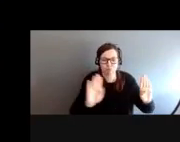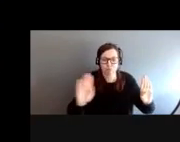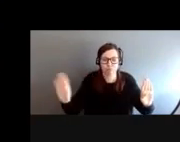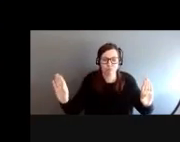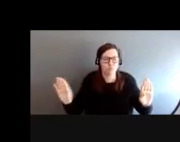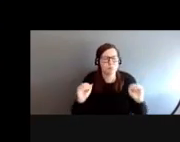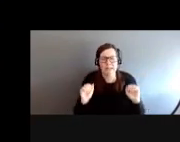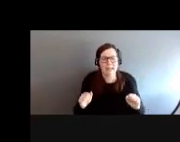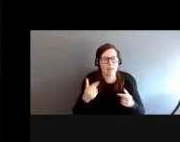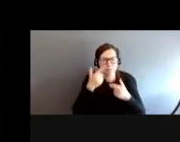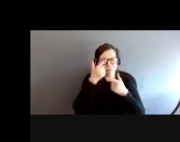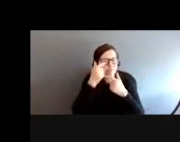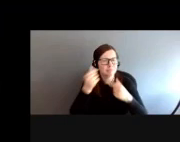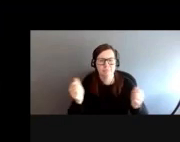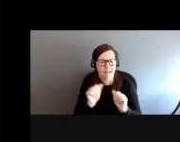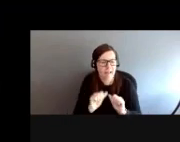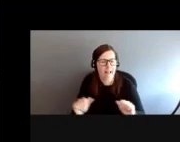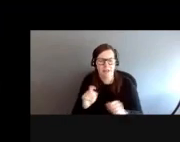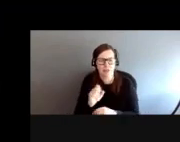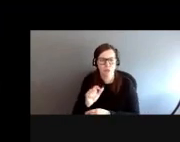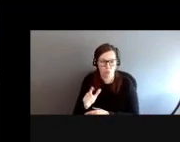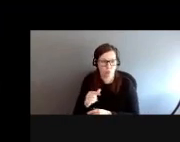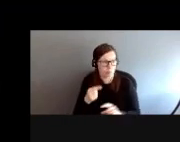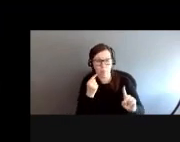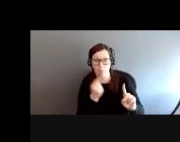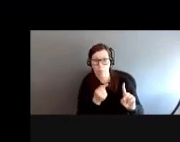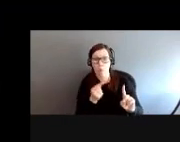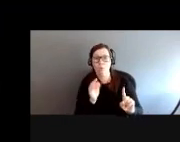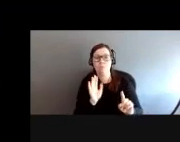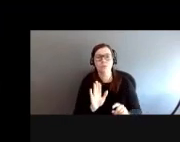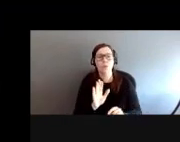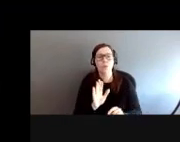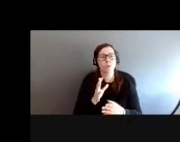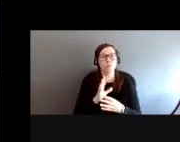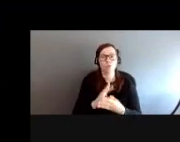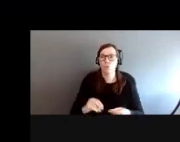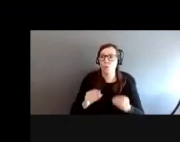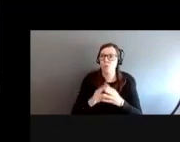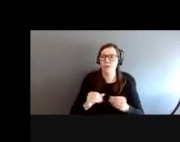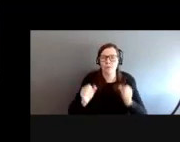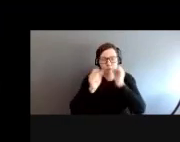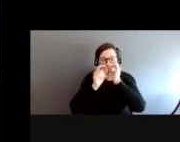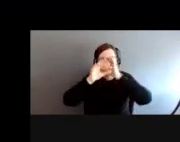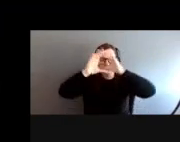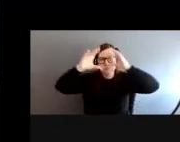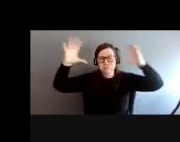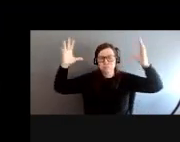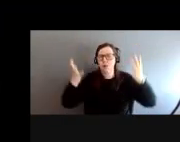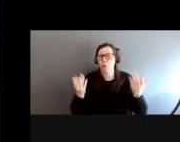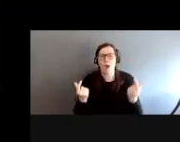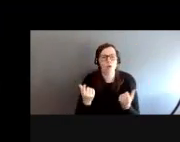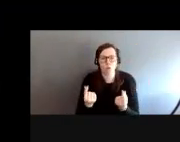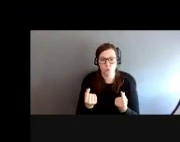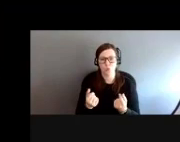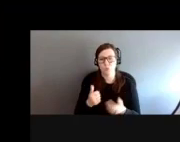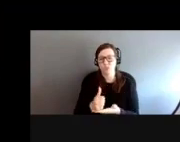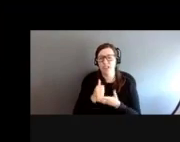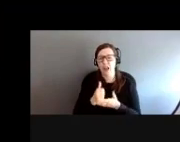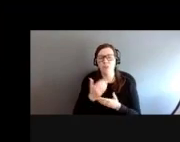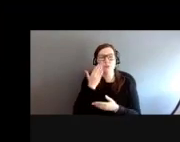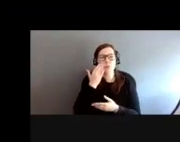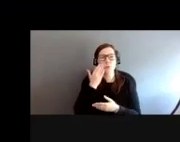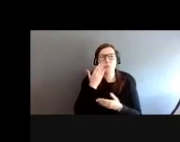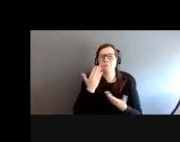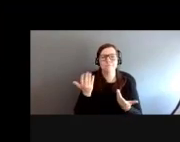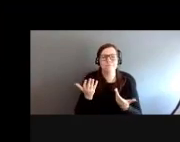you want, what you really want to include, and is this going to take, how much time you have for it. So is it too much for the time